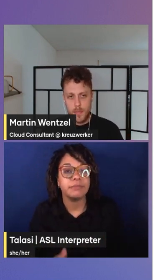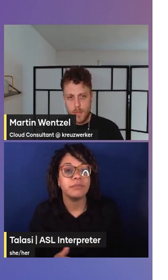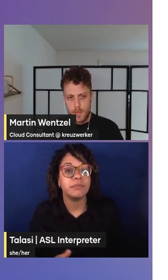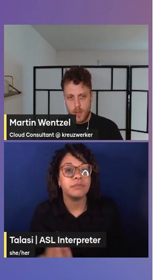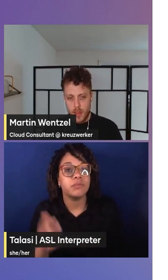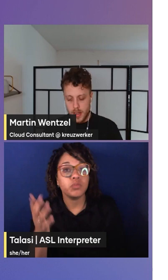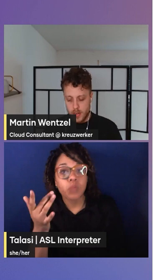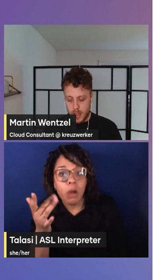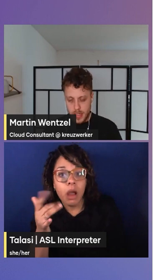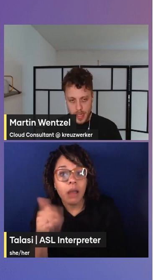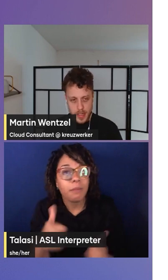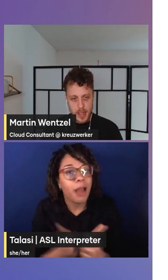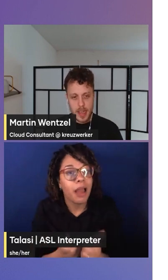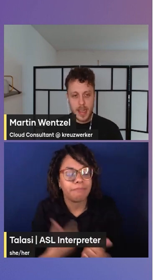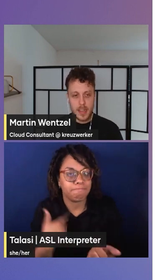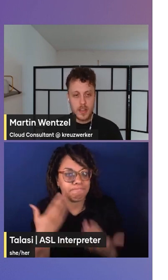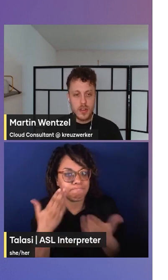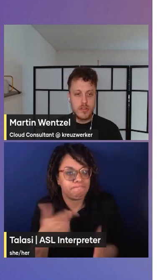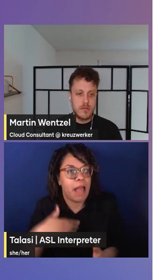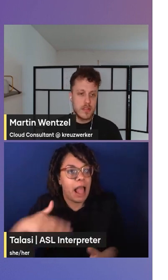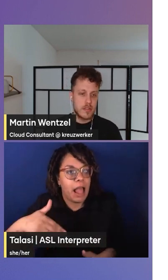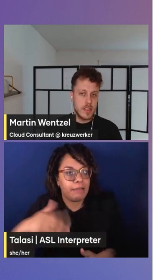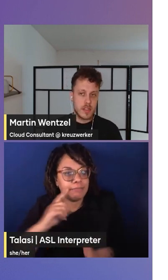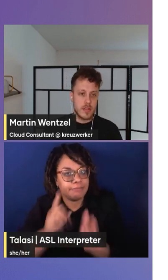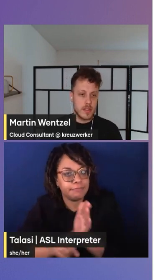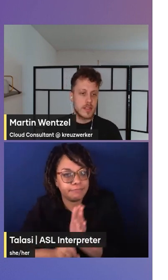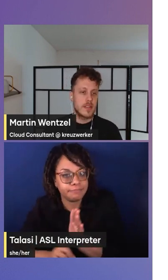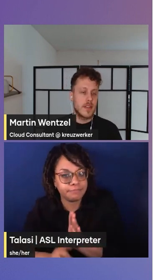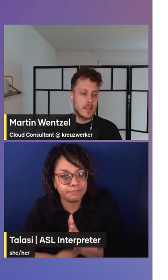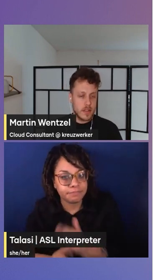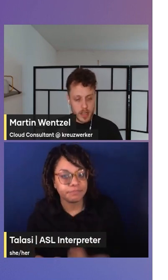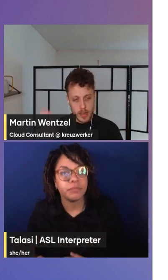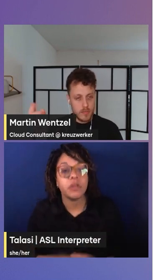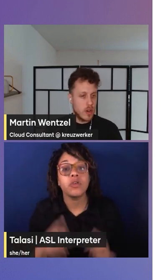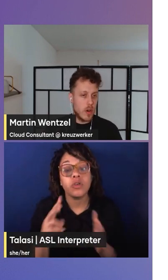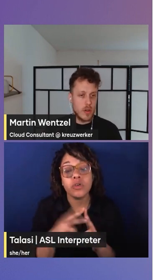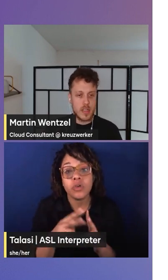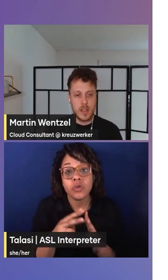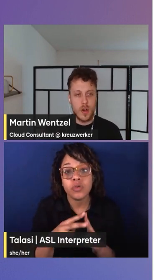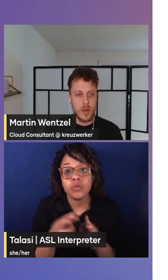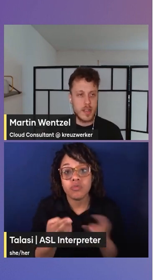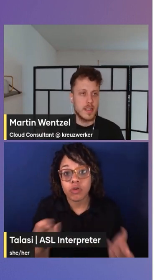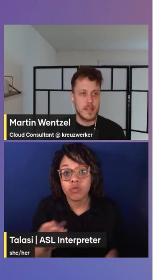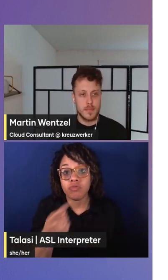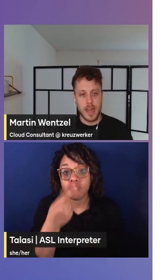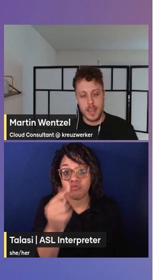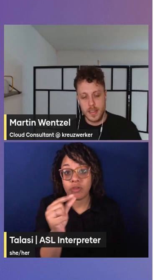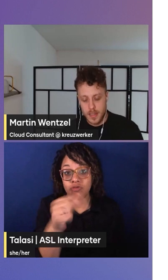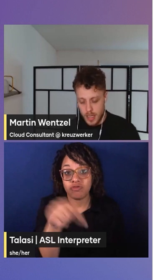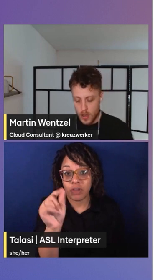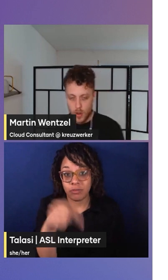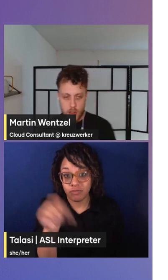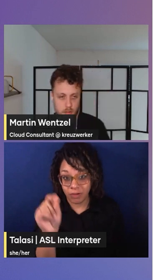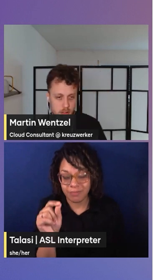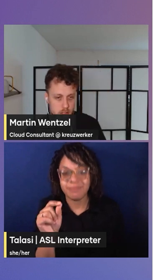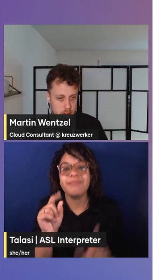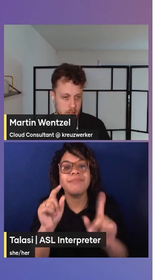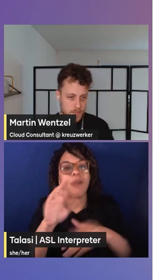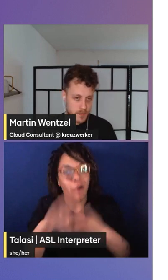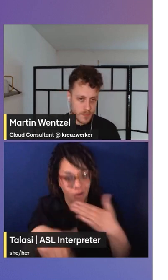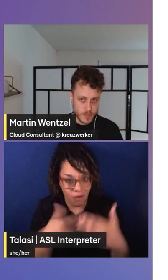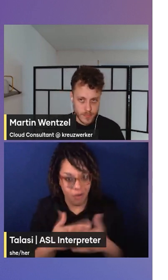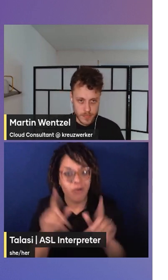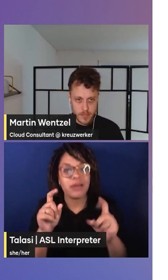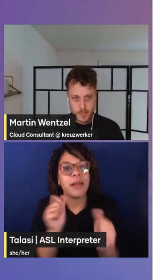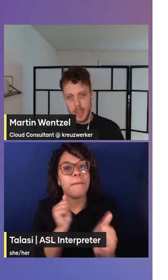go further into that yet. And 2 resources, they say, okay, all tests passed on the first run.